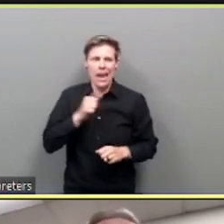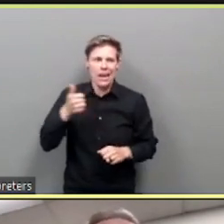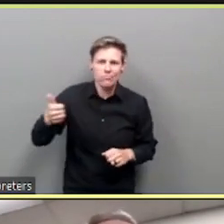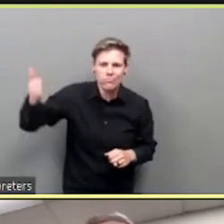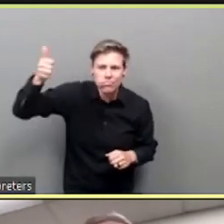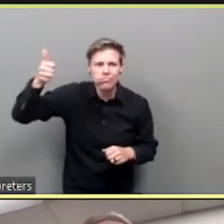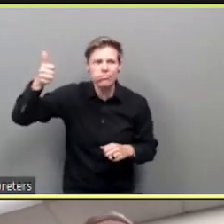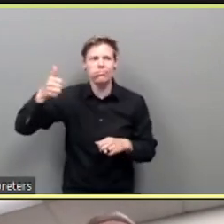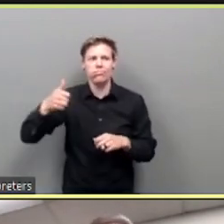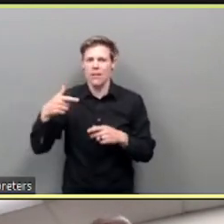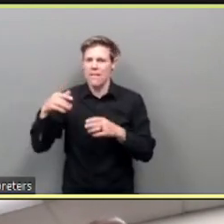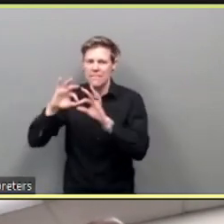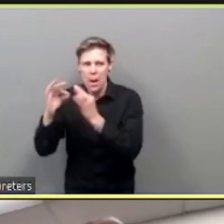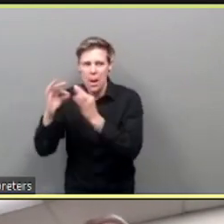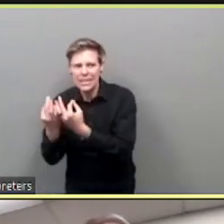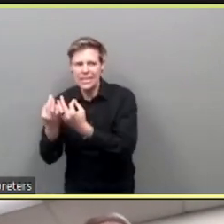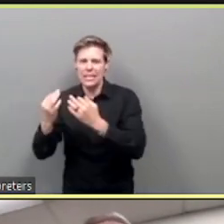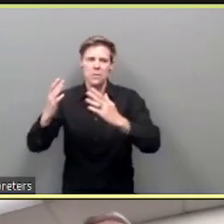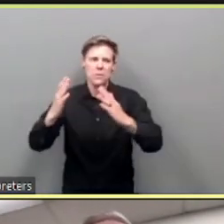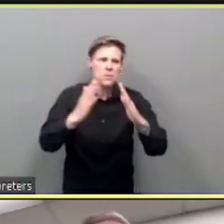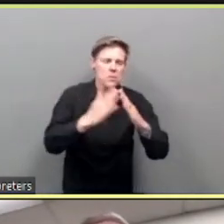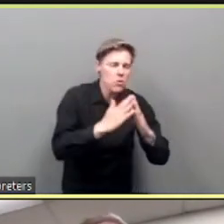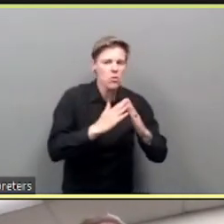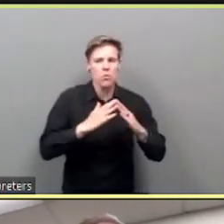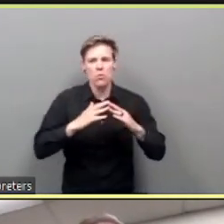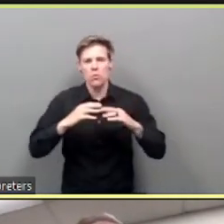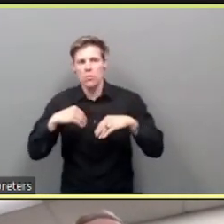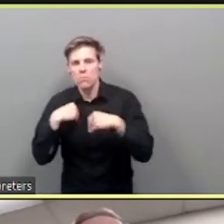communities, providers, everyone. And so